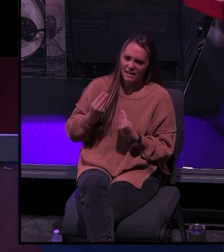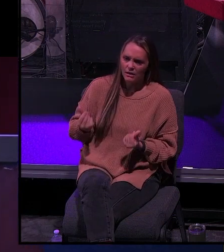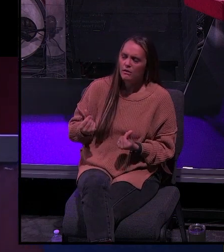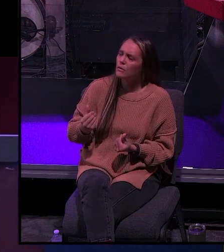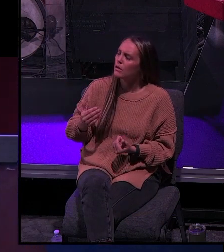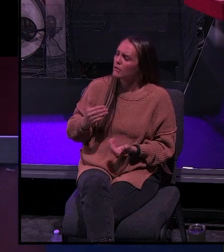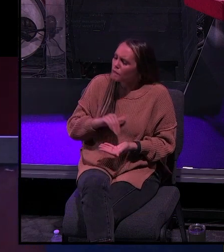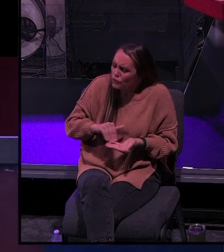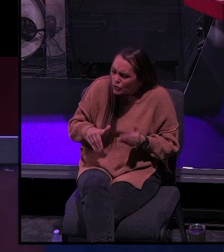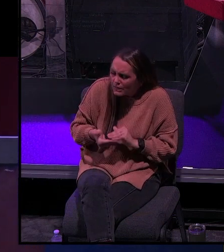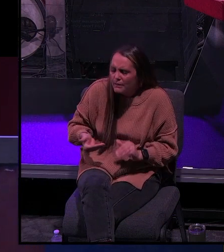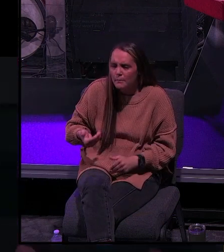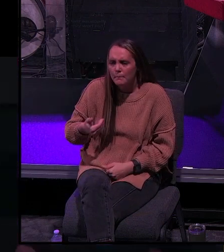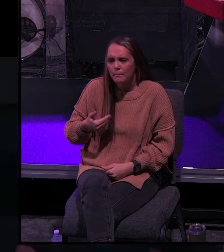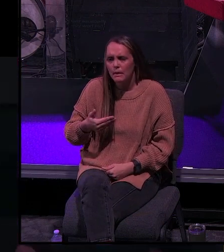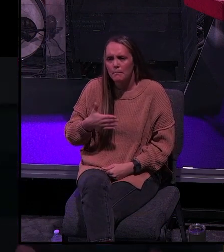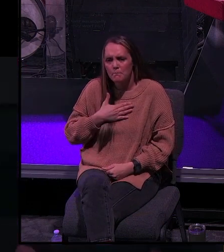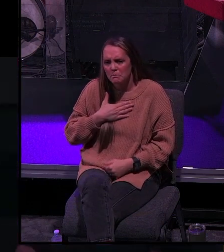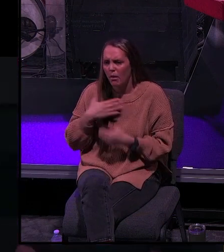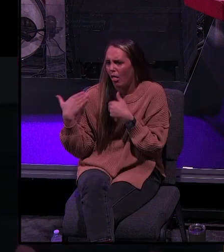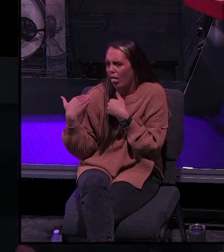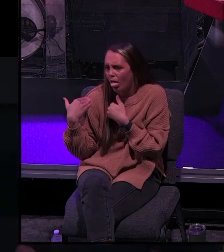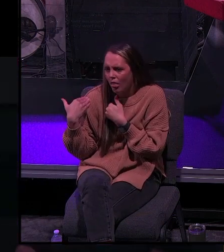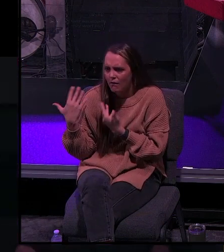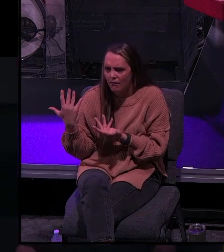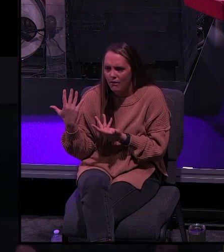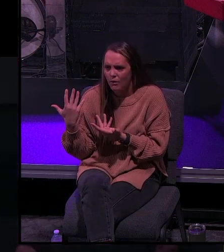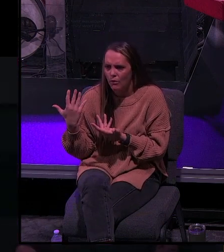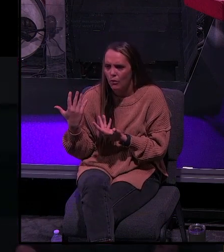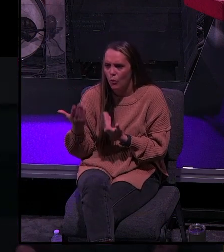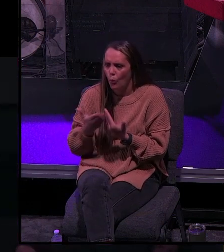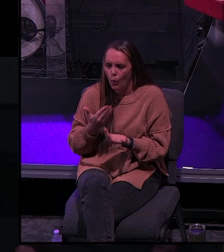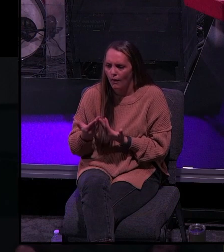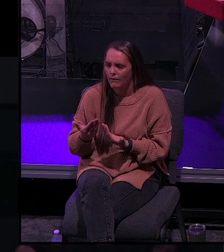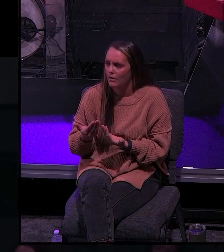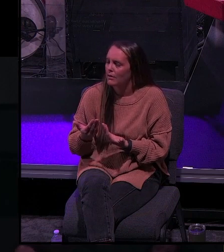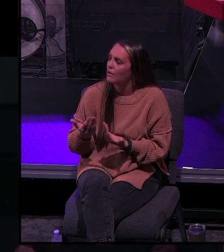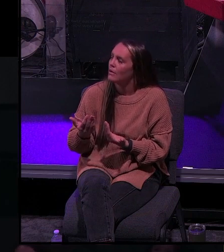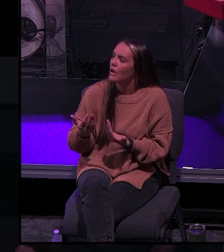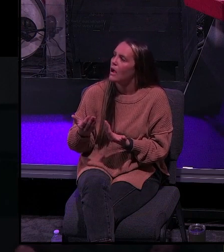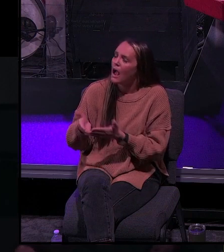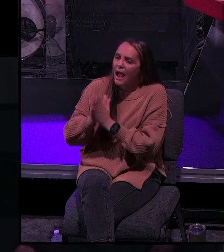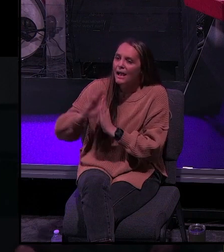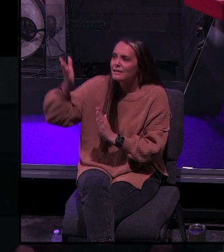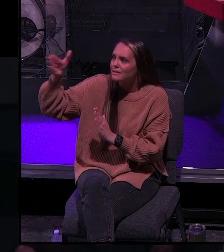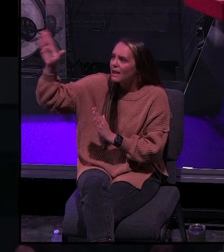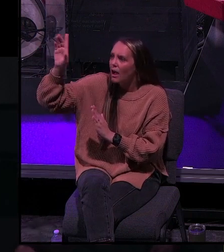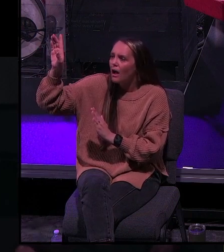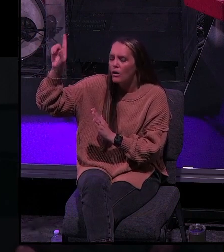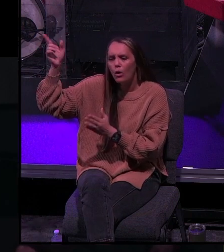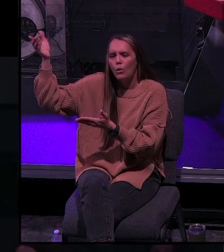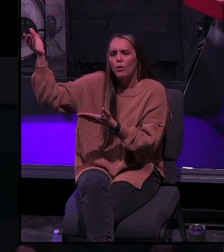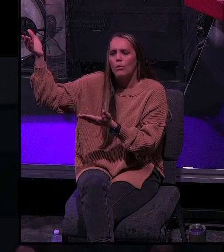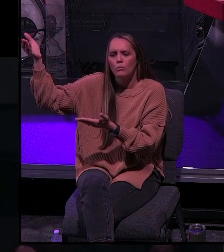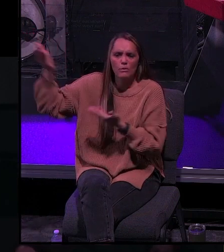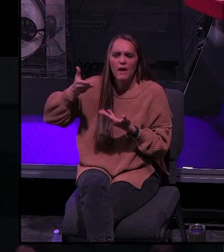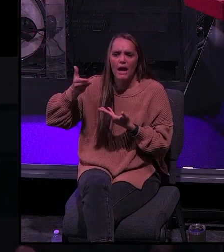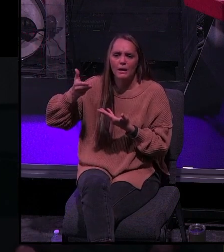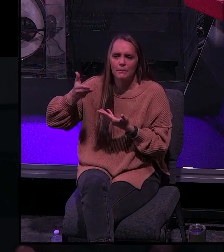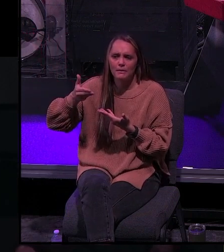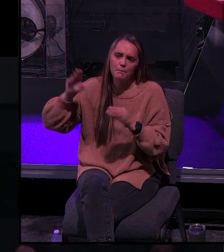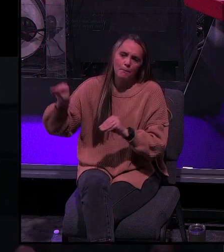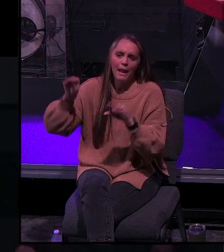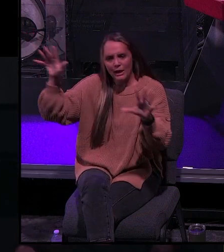that thing that you're carrying around? Why don't you ask God to provide for you supernaturally right now? You know your